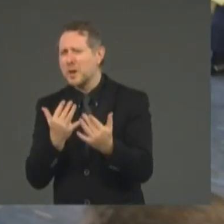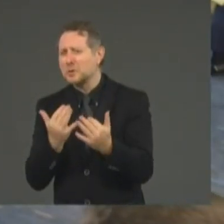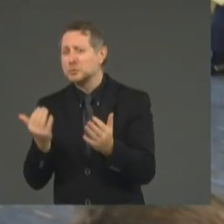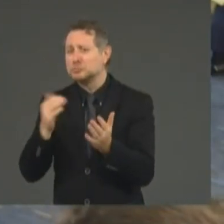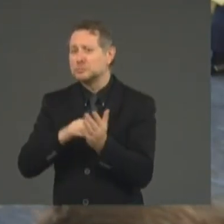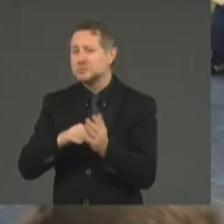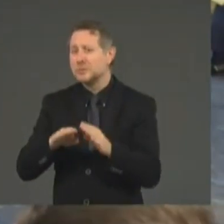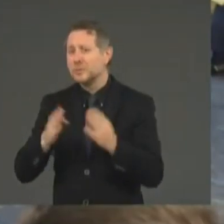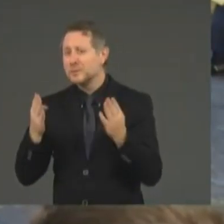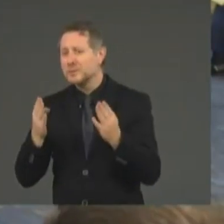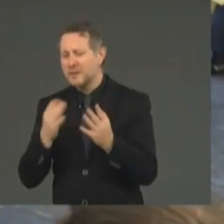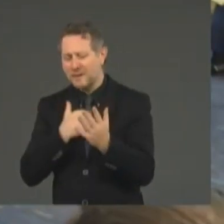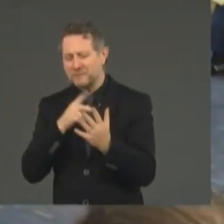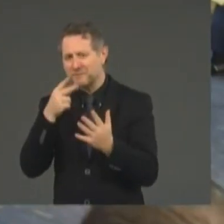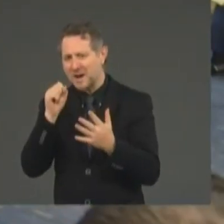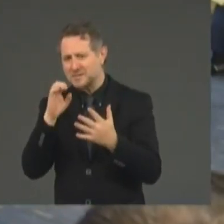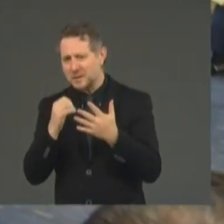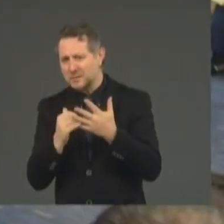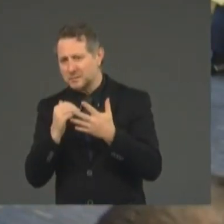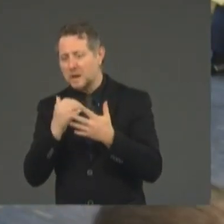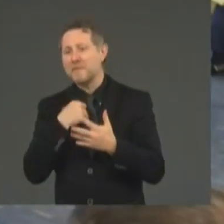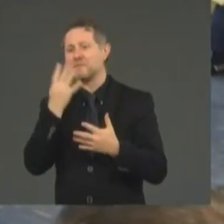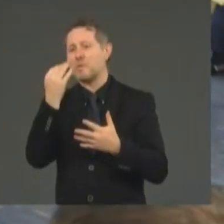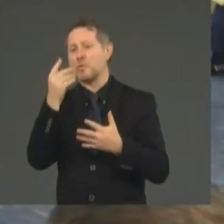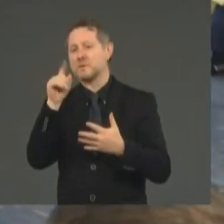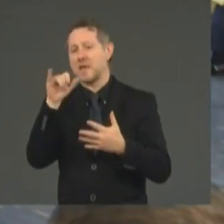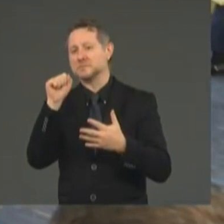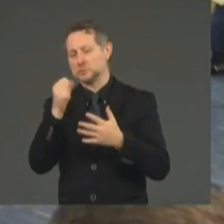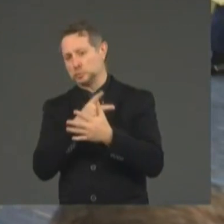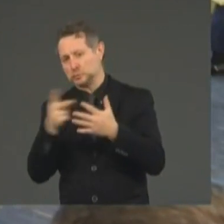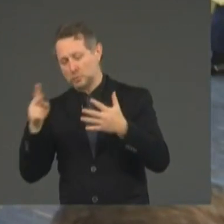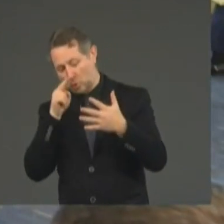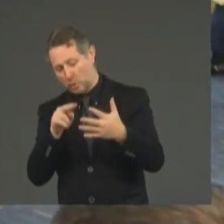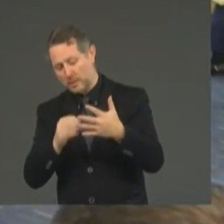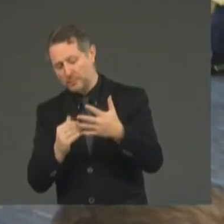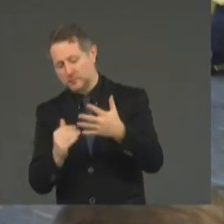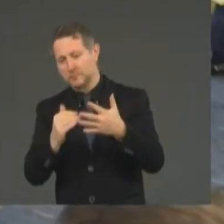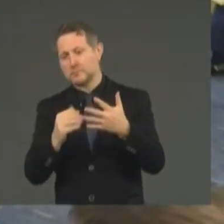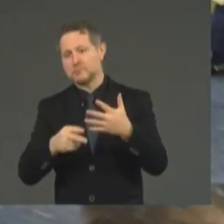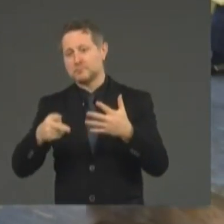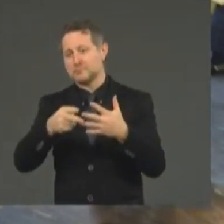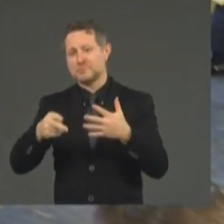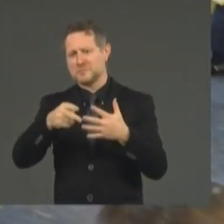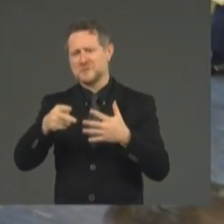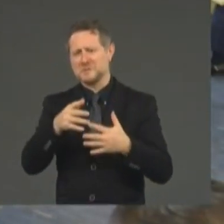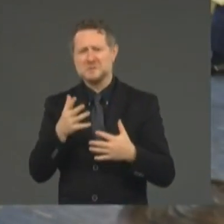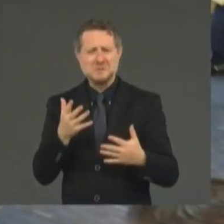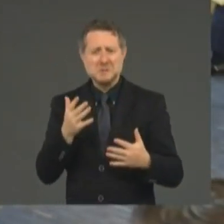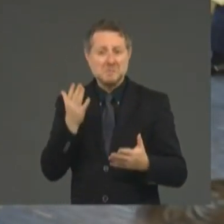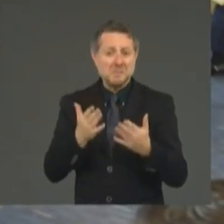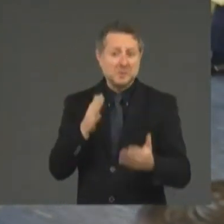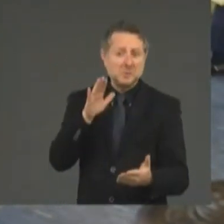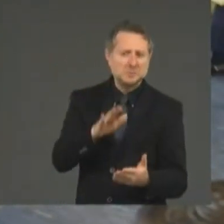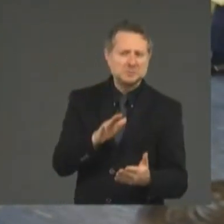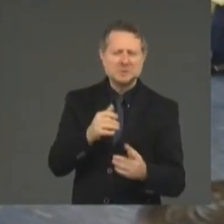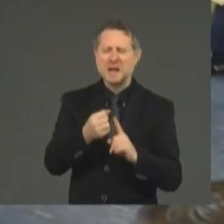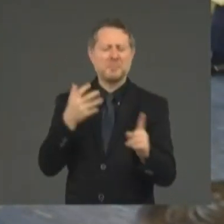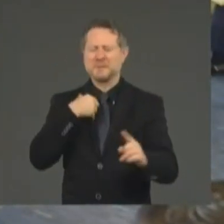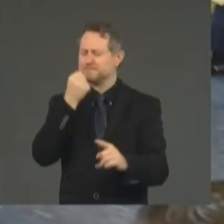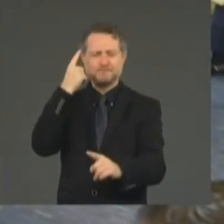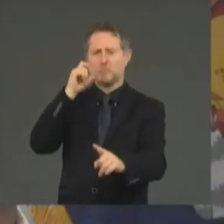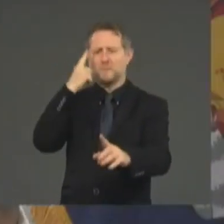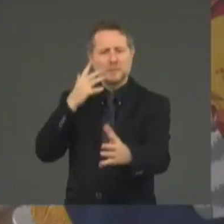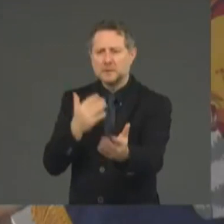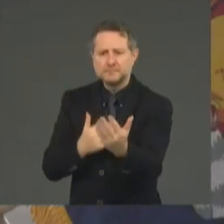said 14 days is a general guideline, but depending on what the metrics show, maybe they might be able to open sooner. Can you elaborate on that? Yeah, 14